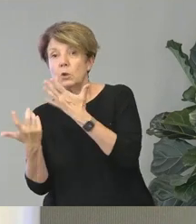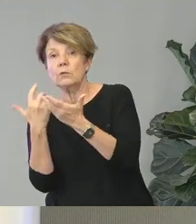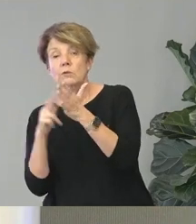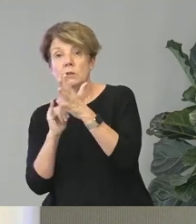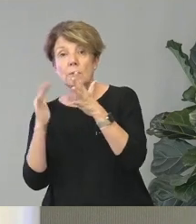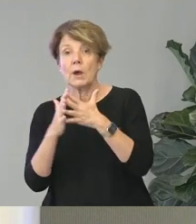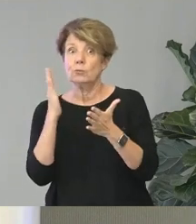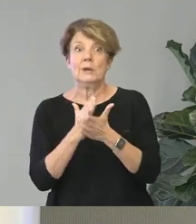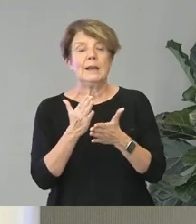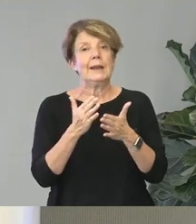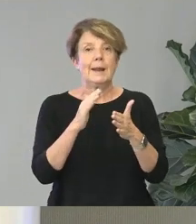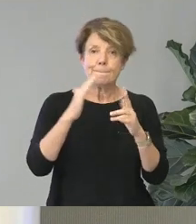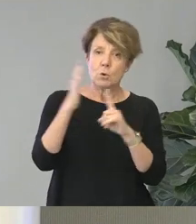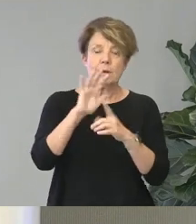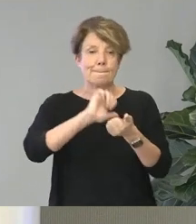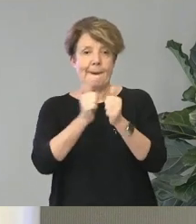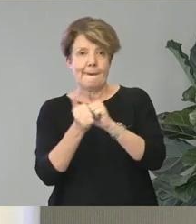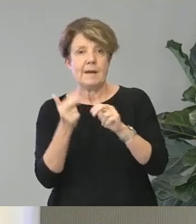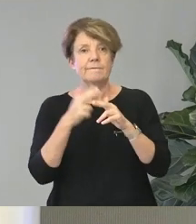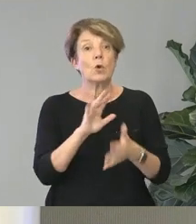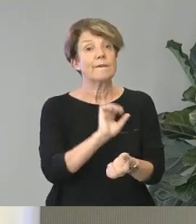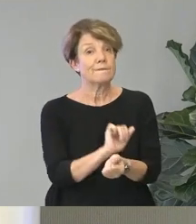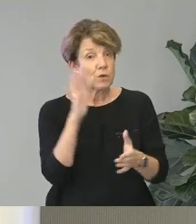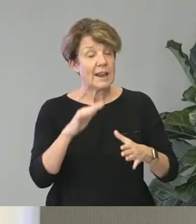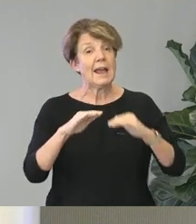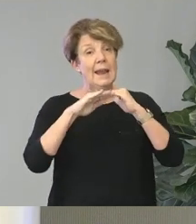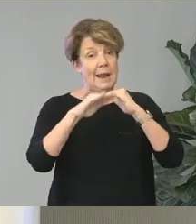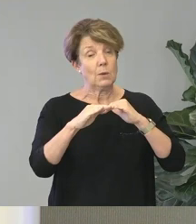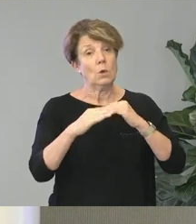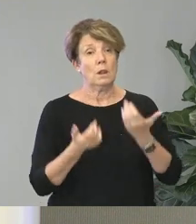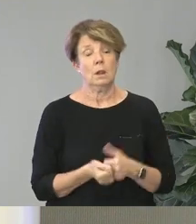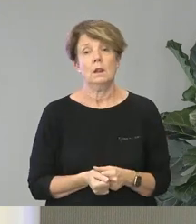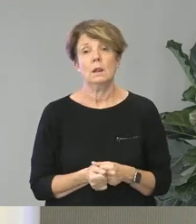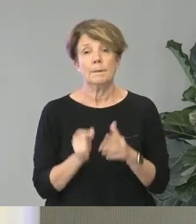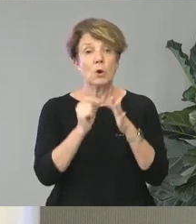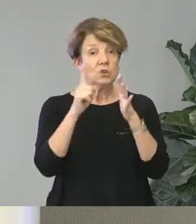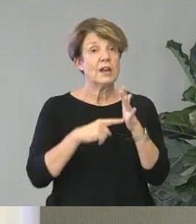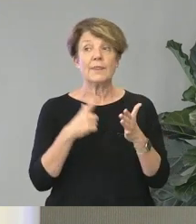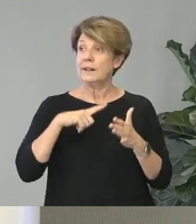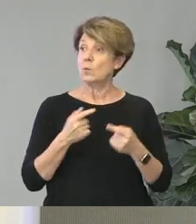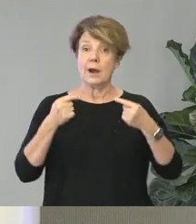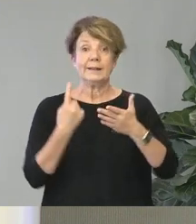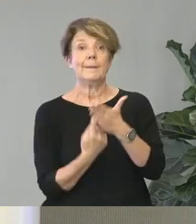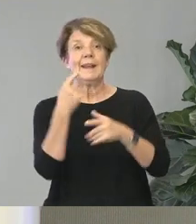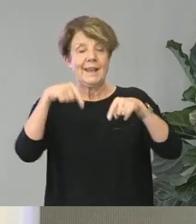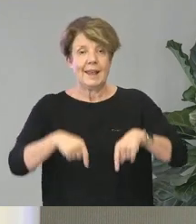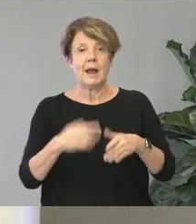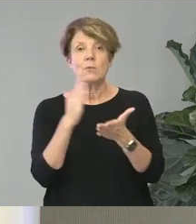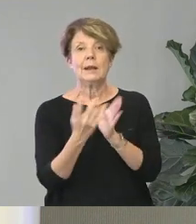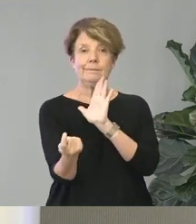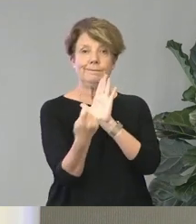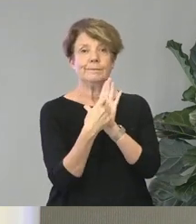project. And because of this association, tonight's event is being held here and being supported generously by the law